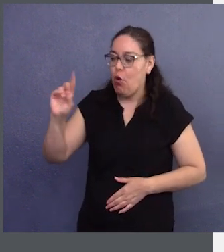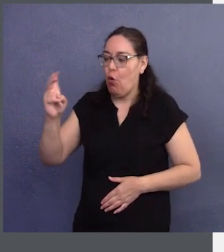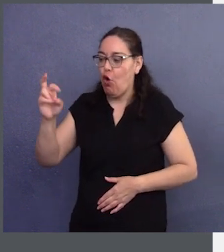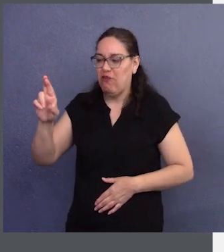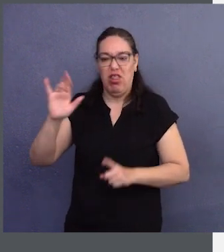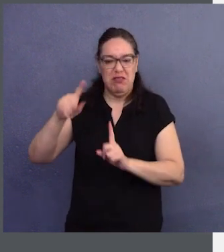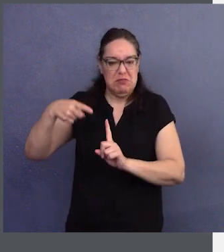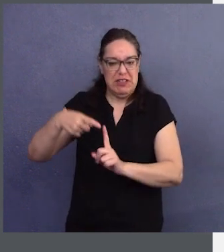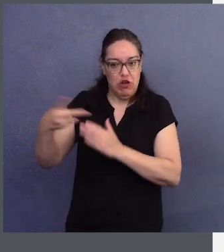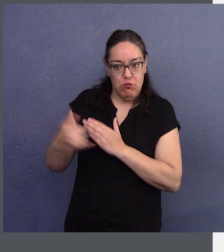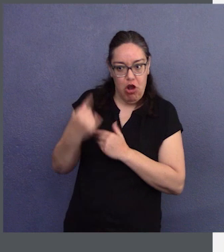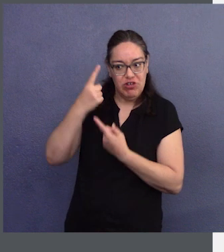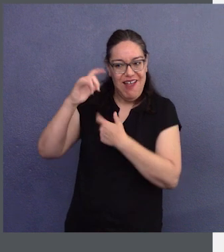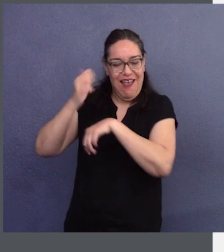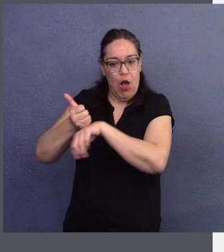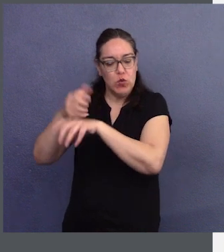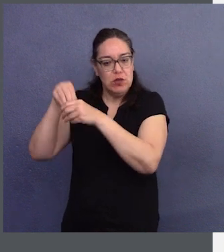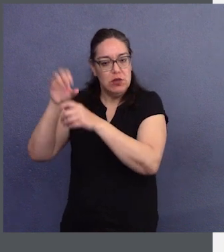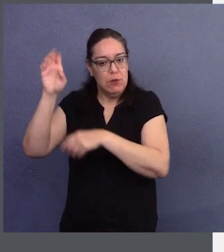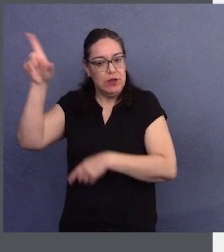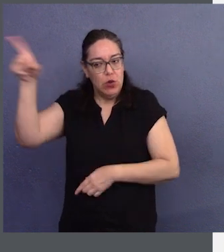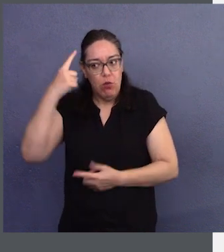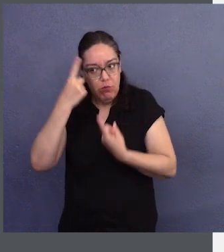very curious about whether that would,